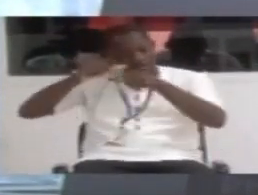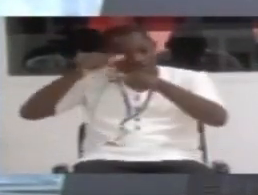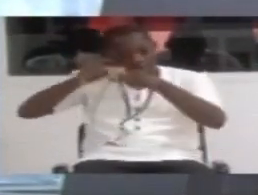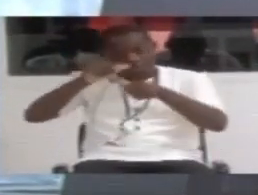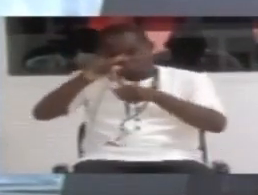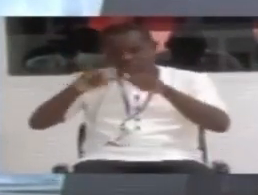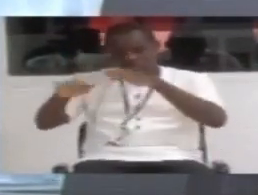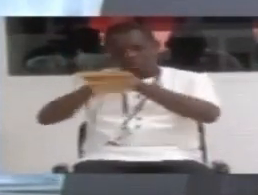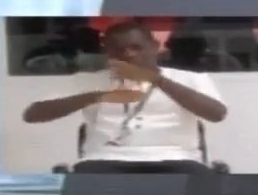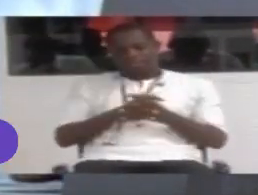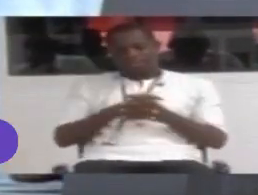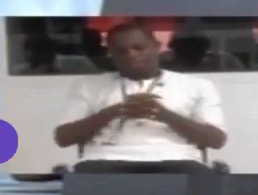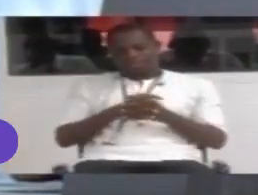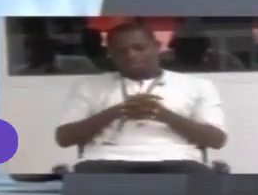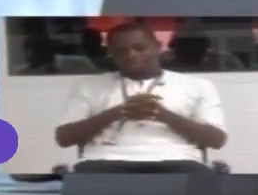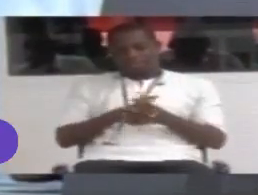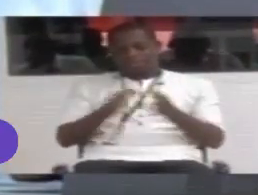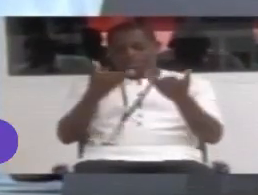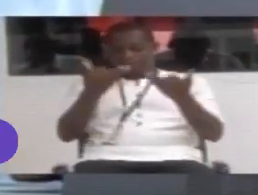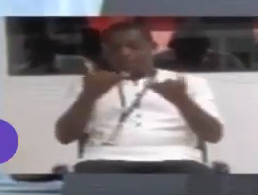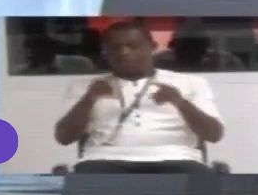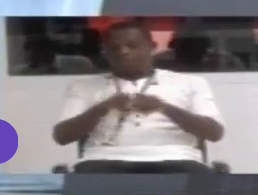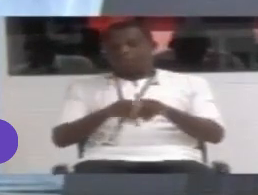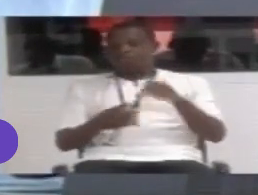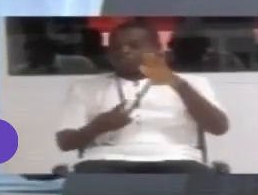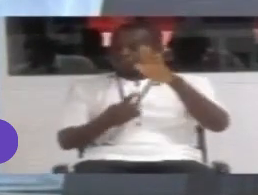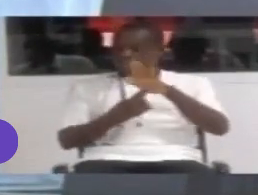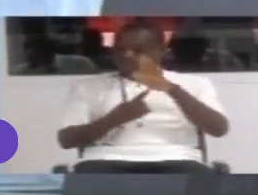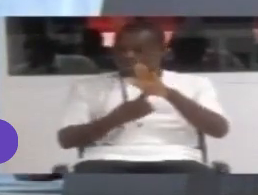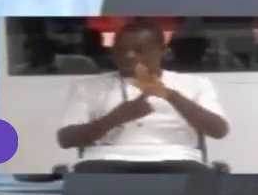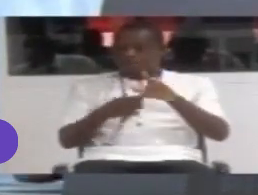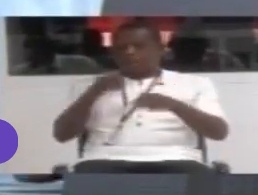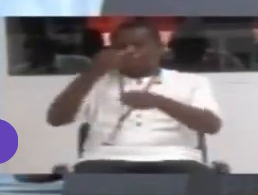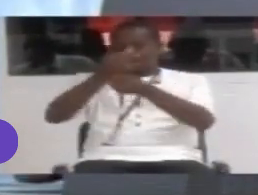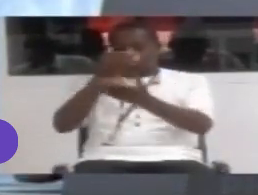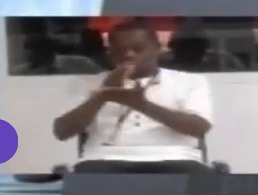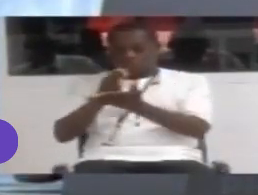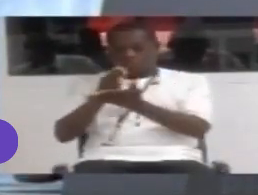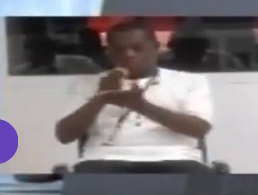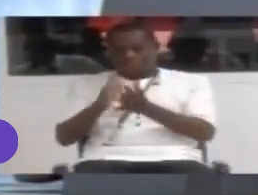oath? Yes, sir. Thank you. For the purposes of ensuring